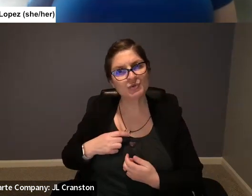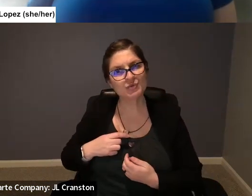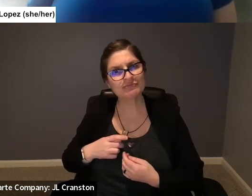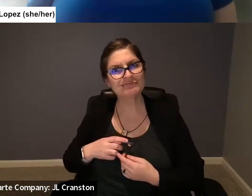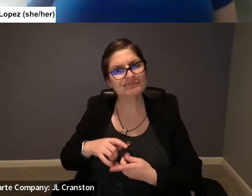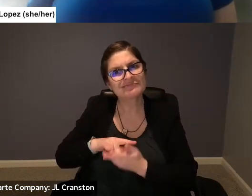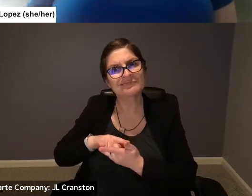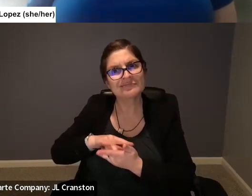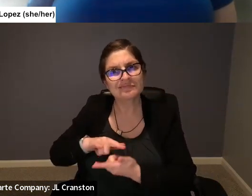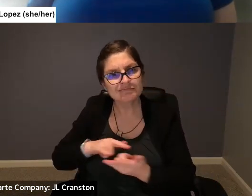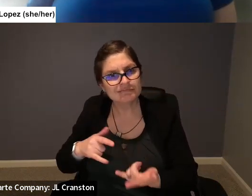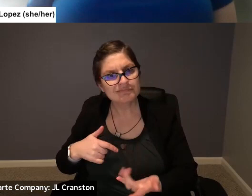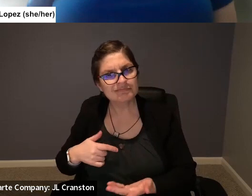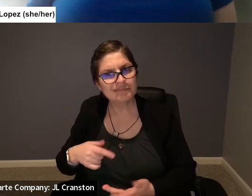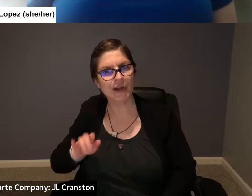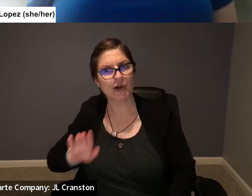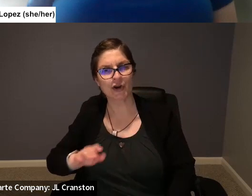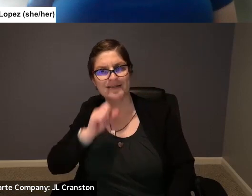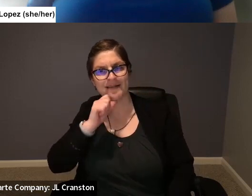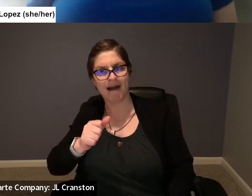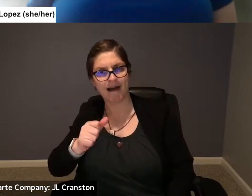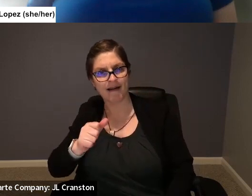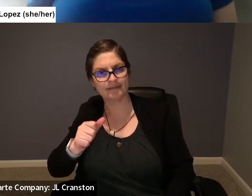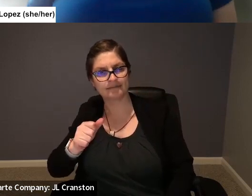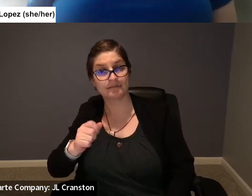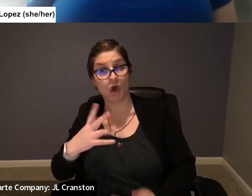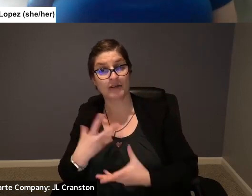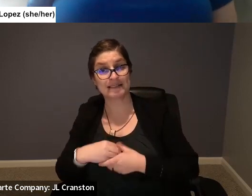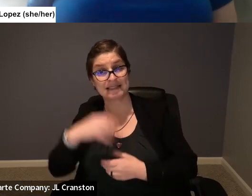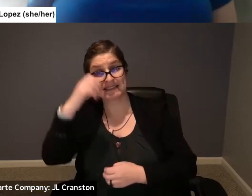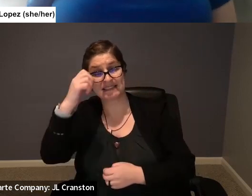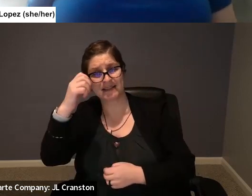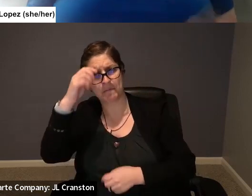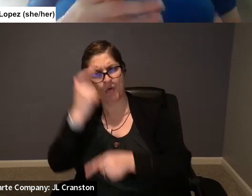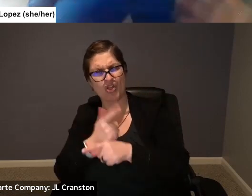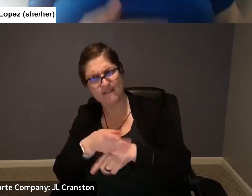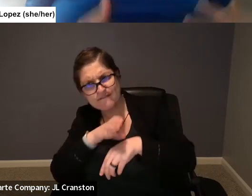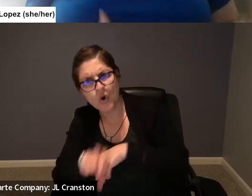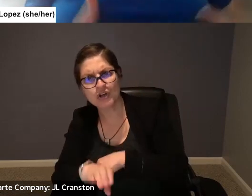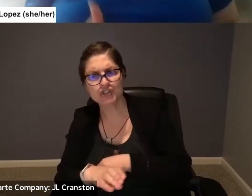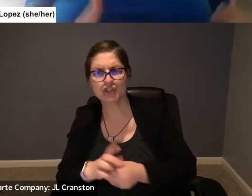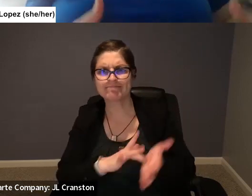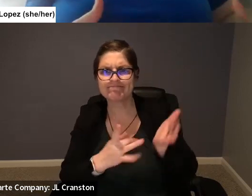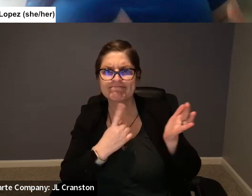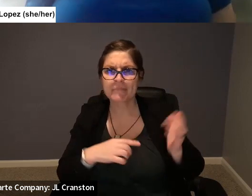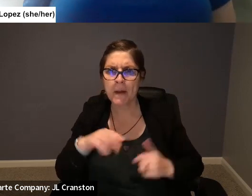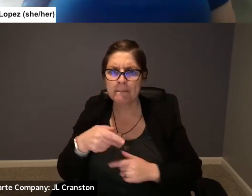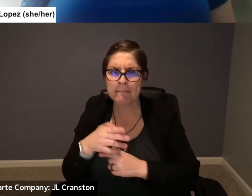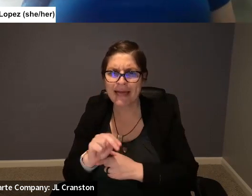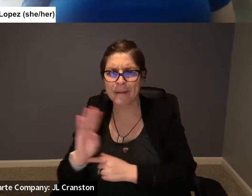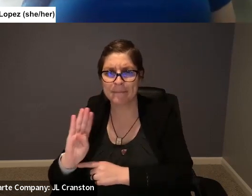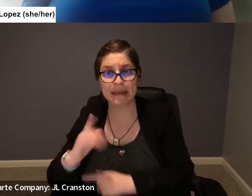and her non-autistic brother, you know, forces, you know, plan B down her throat. Like, I feel like we should be talking about